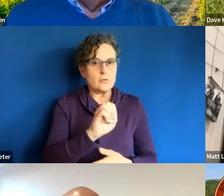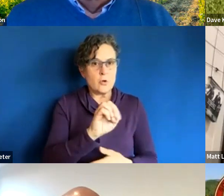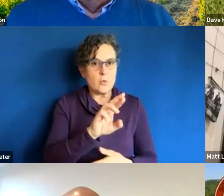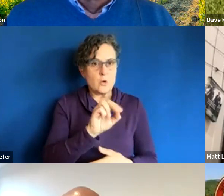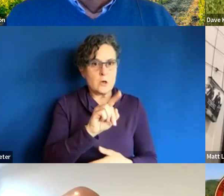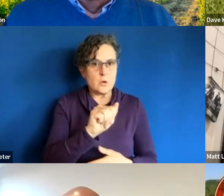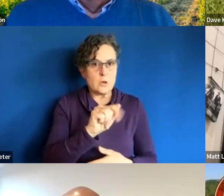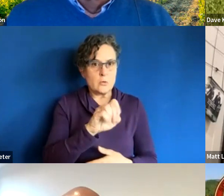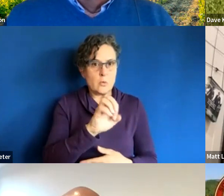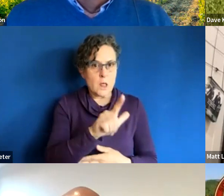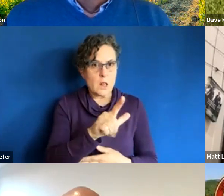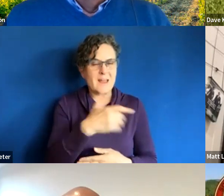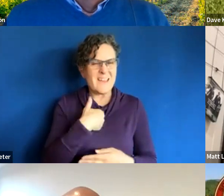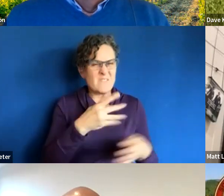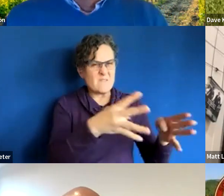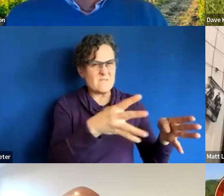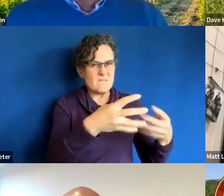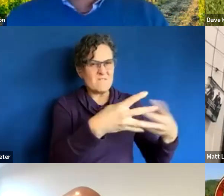don't work and they are ugly.